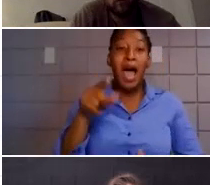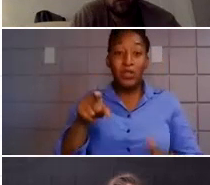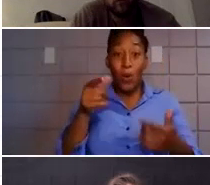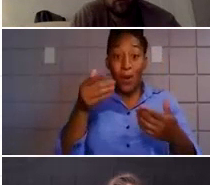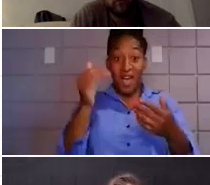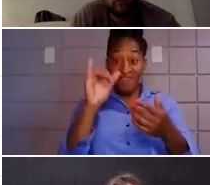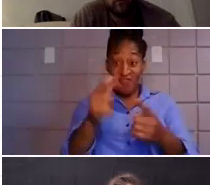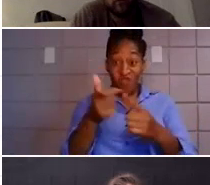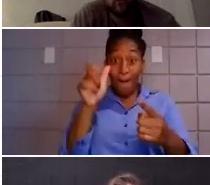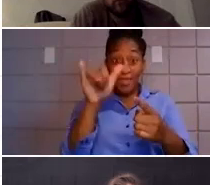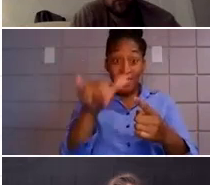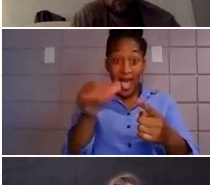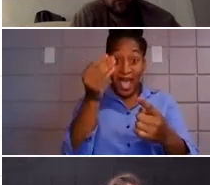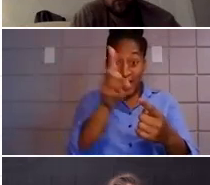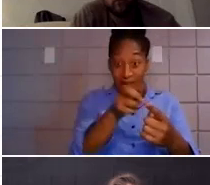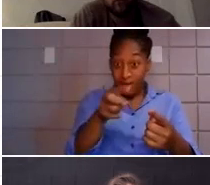value